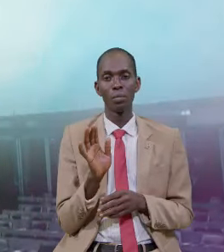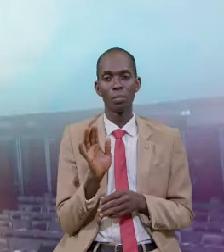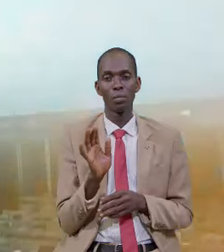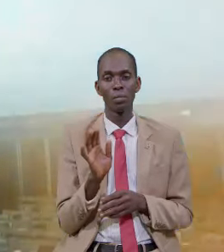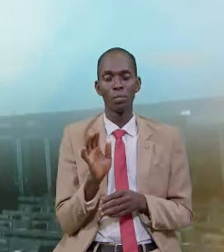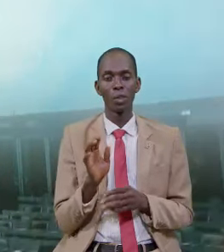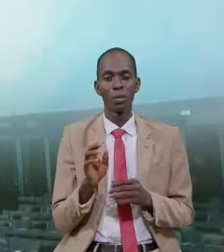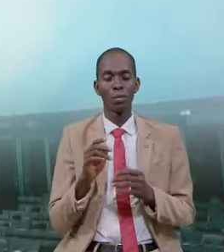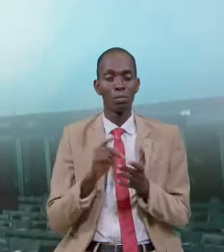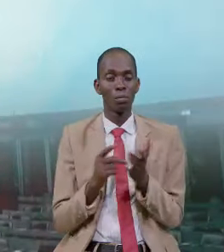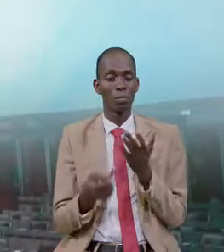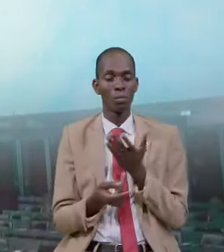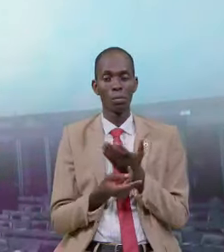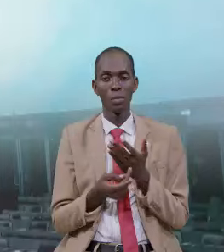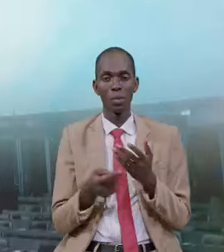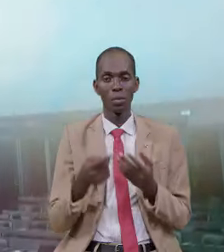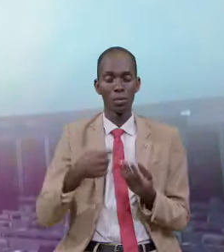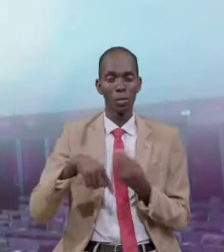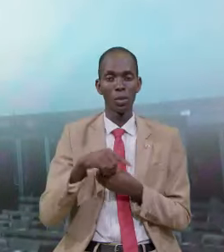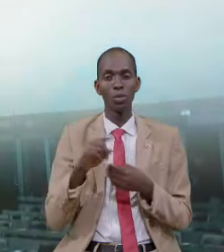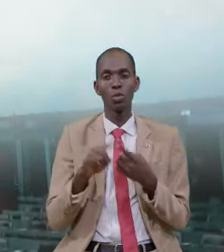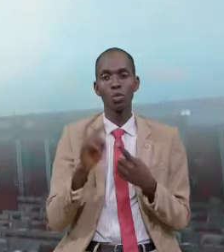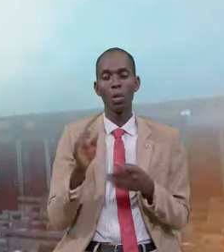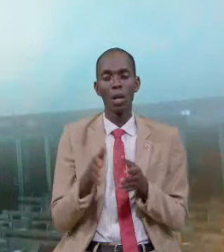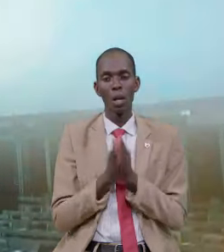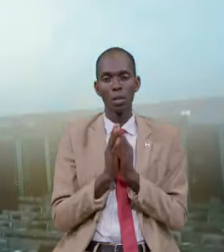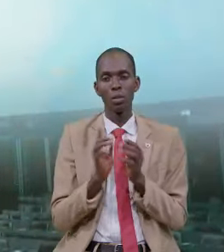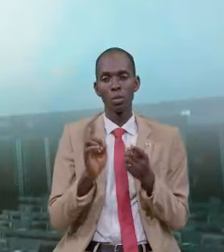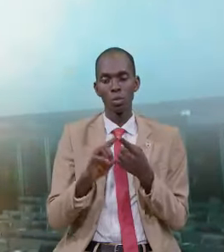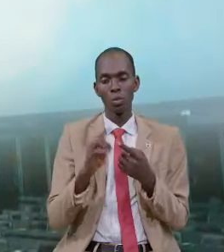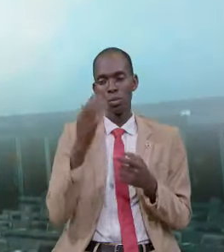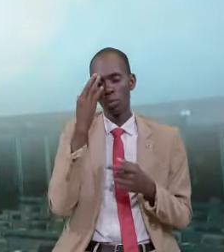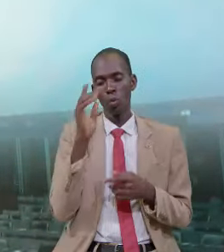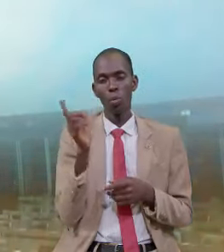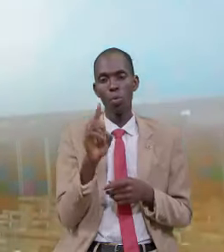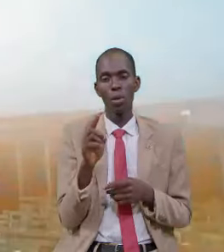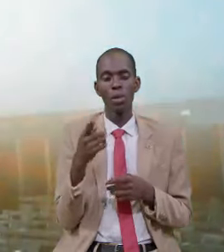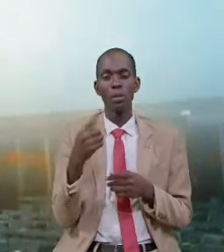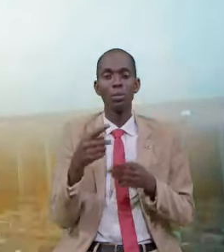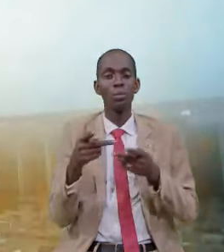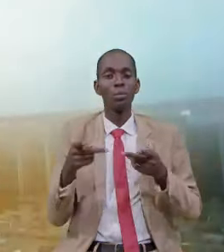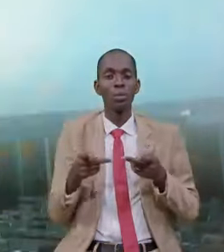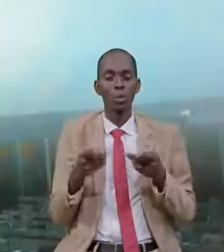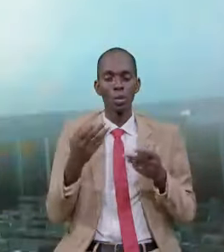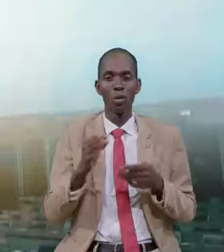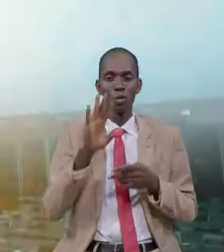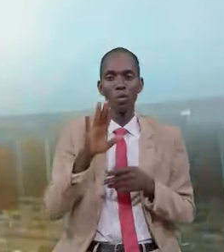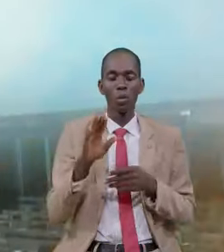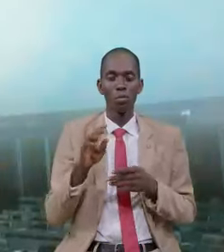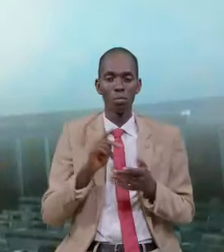Crusade Center to know where the venue for your banquet.